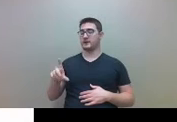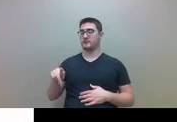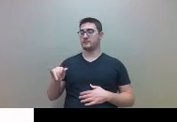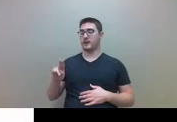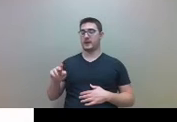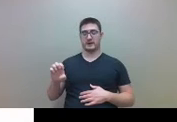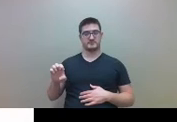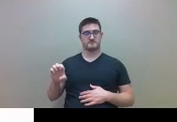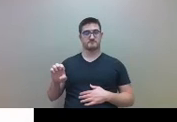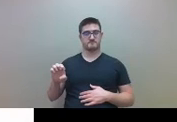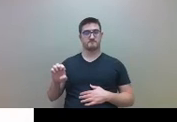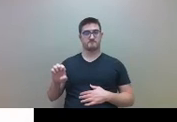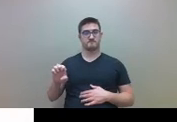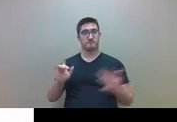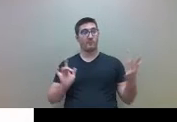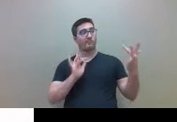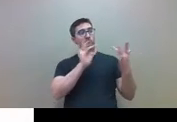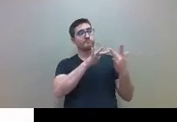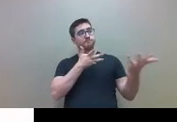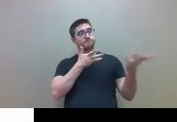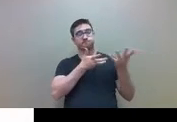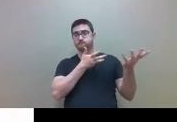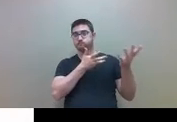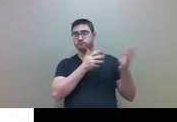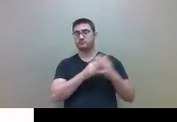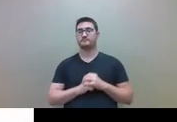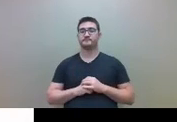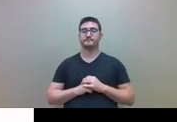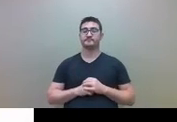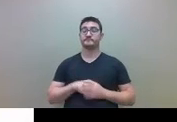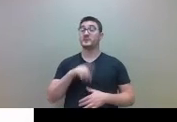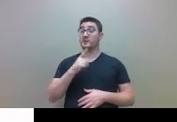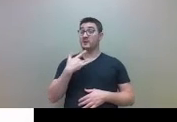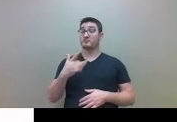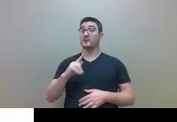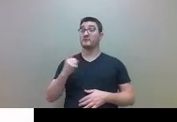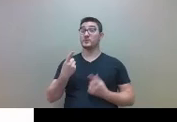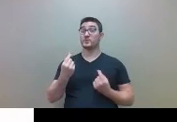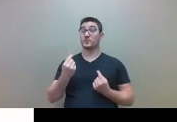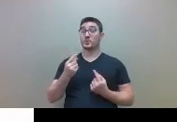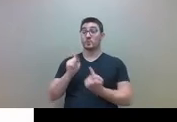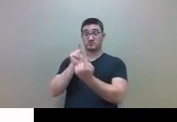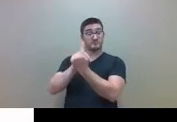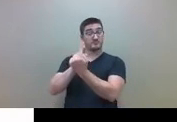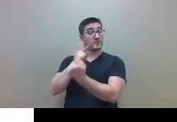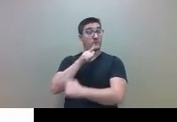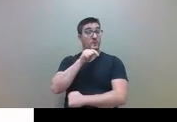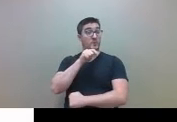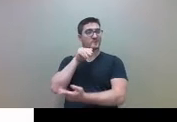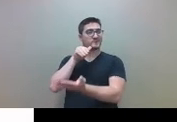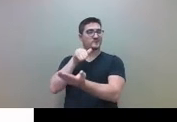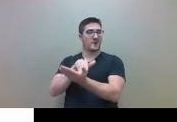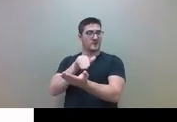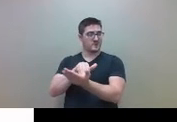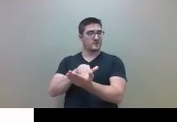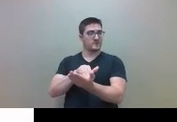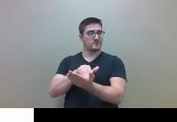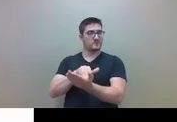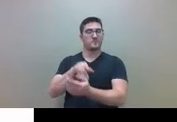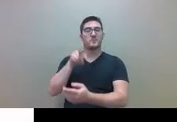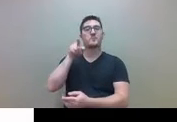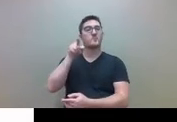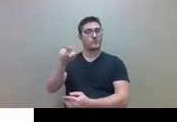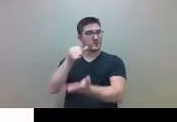Very, very important line of service. So the doctor is usually your first line of service. Like, after the assessment, he'll make